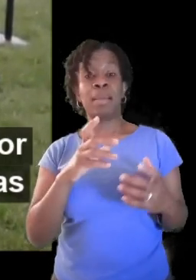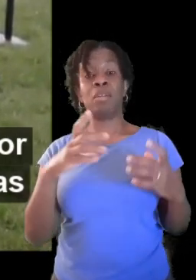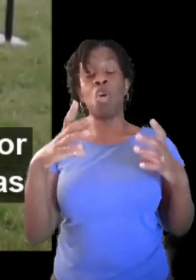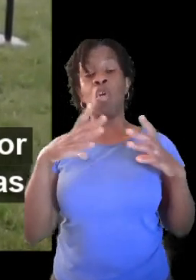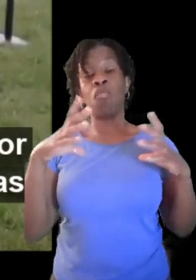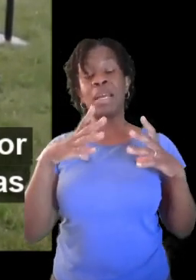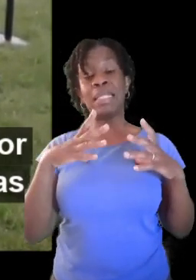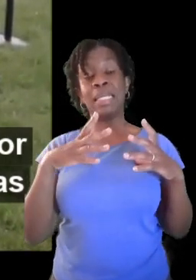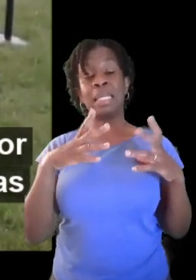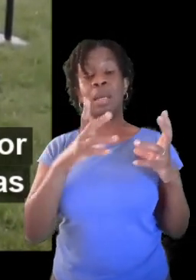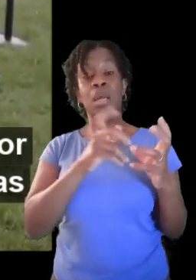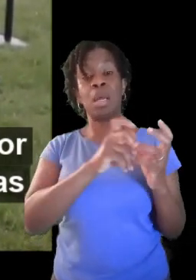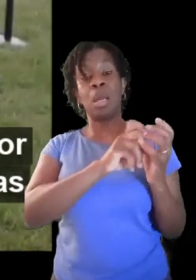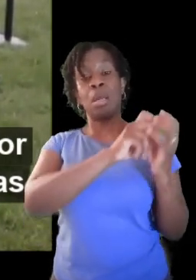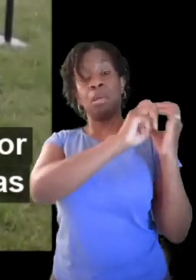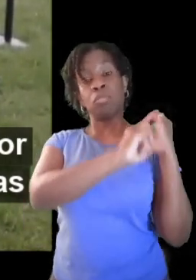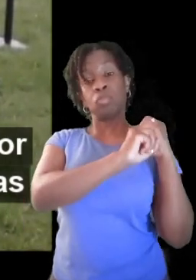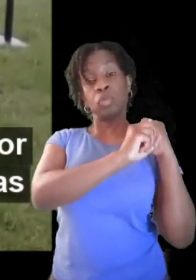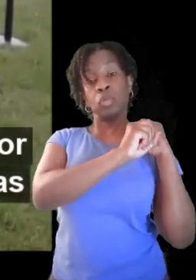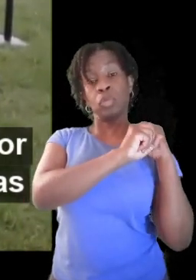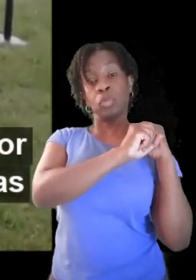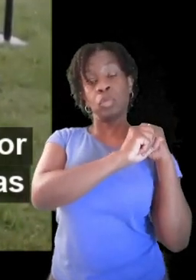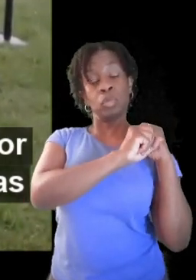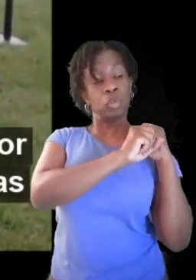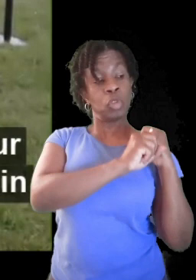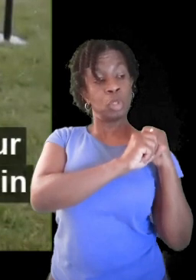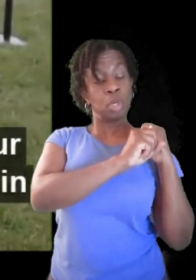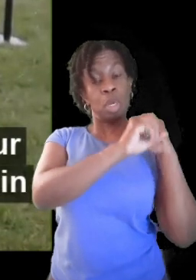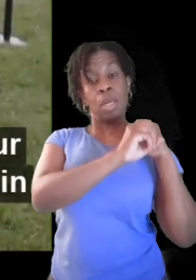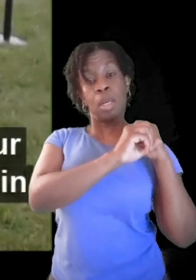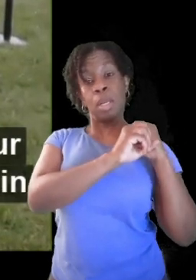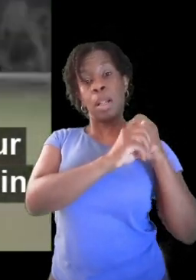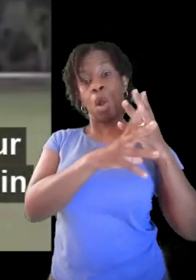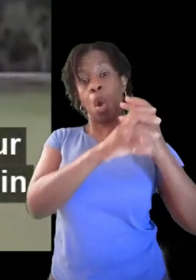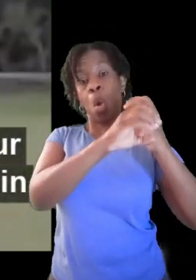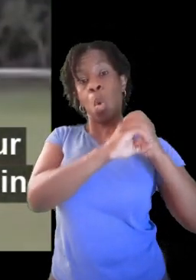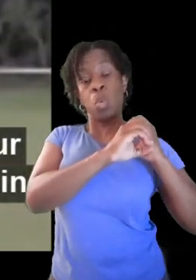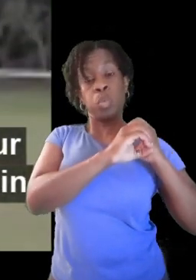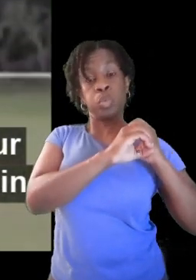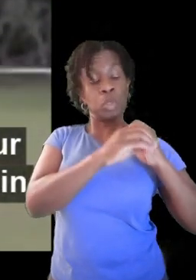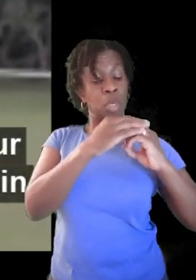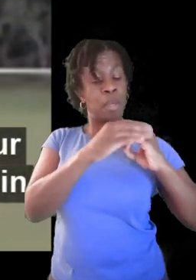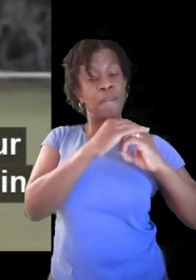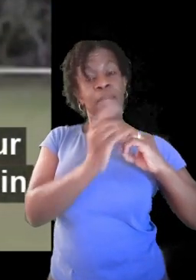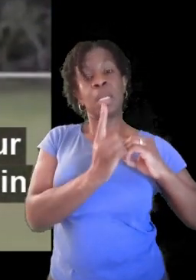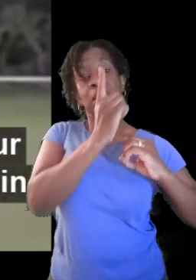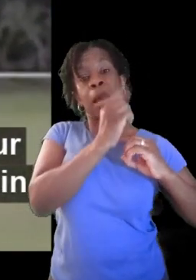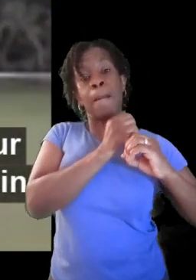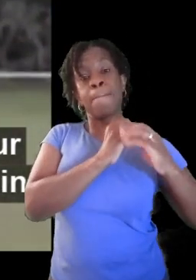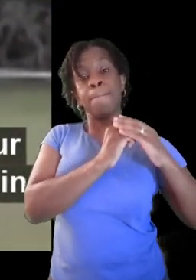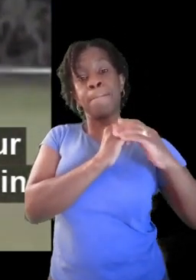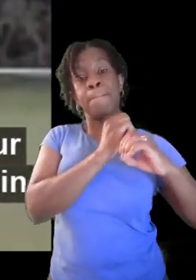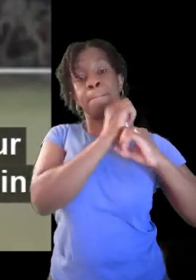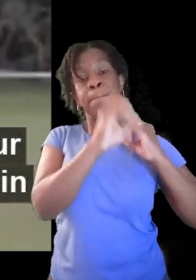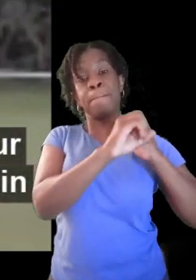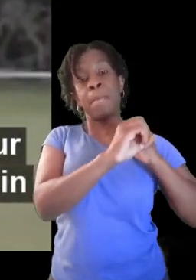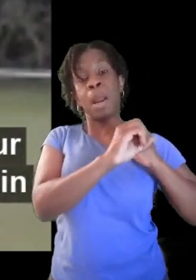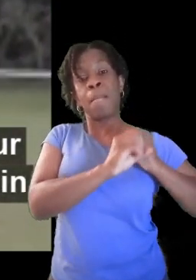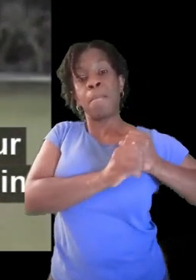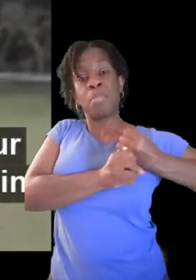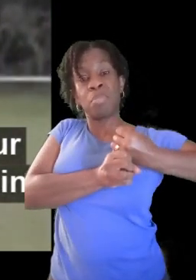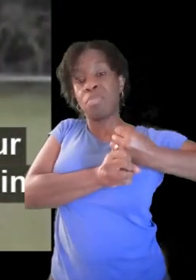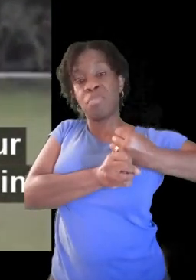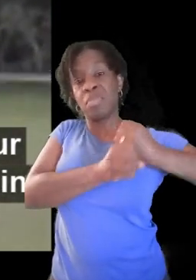put your hands on the bat like this, lining your knuckles up so that you can